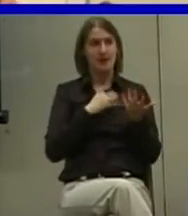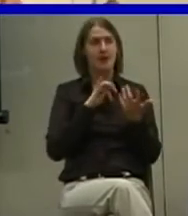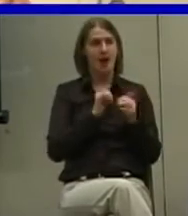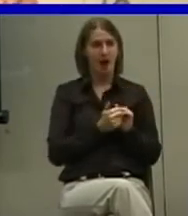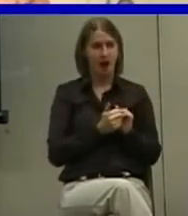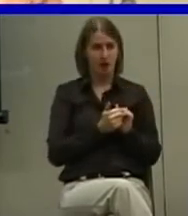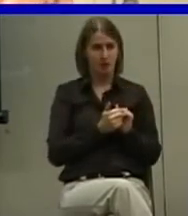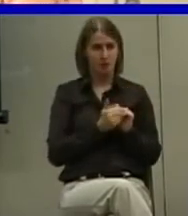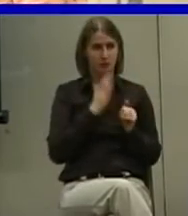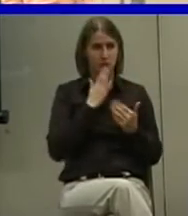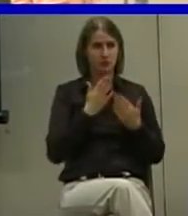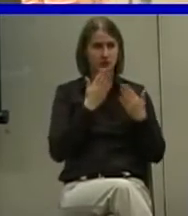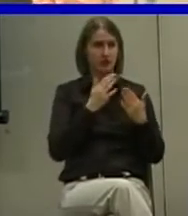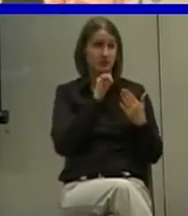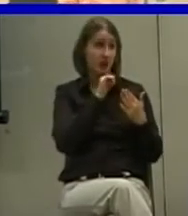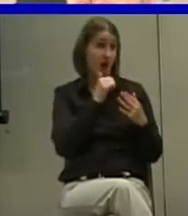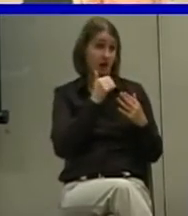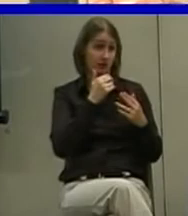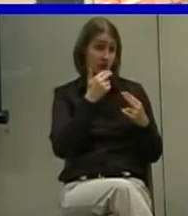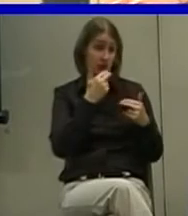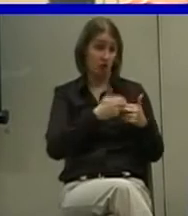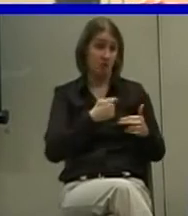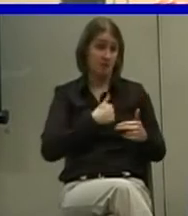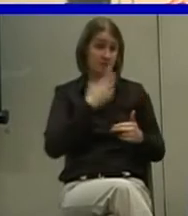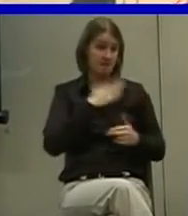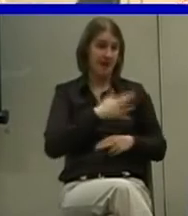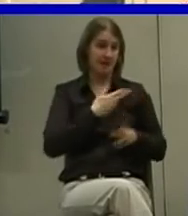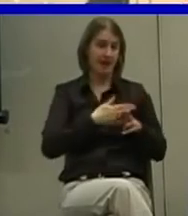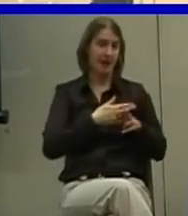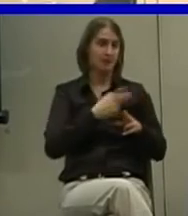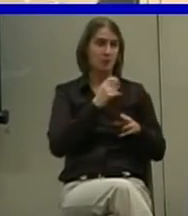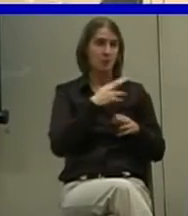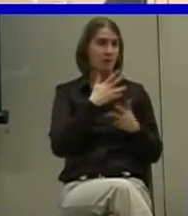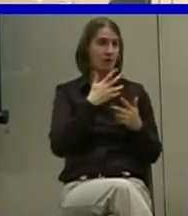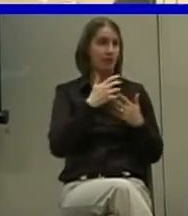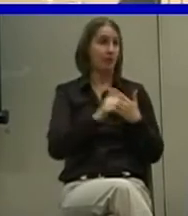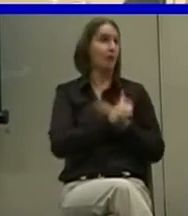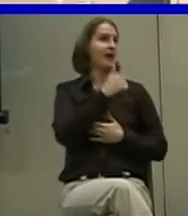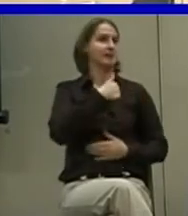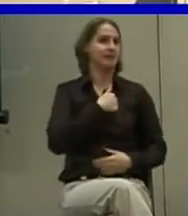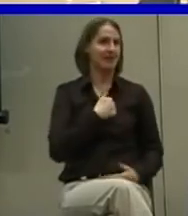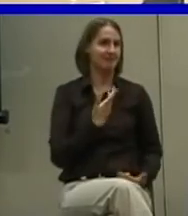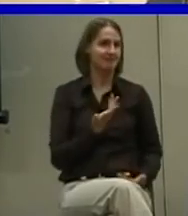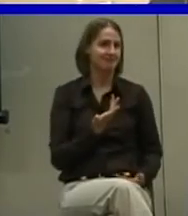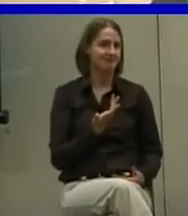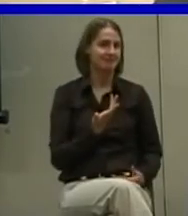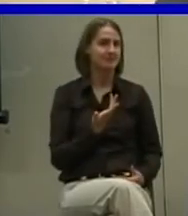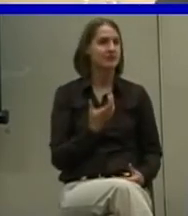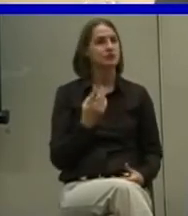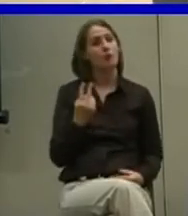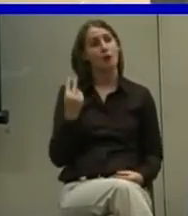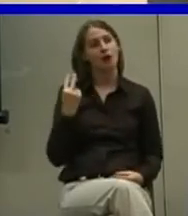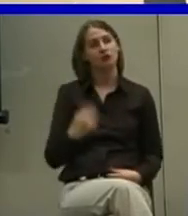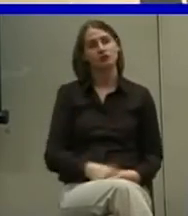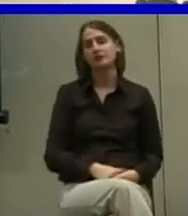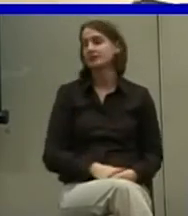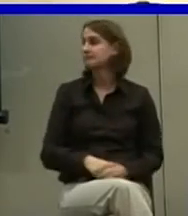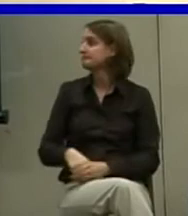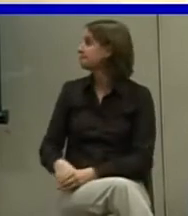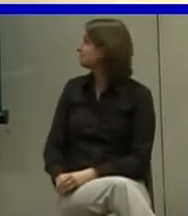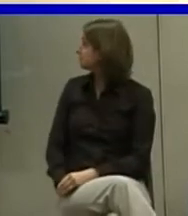that without calling me names or threatening me or anything? So watch this.